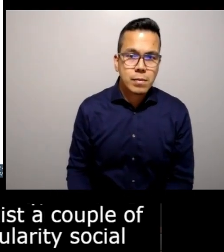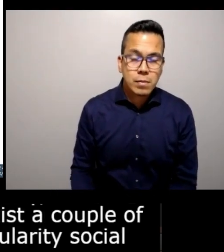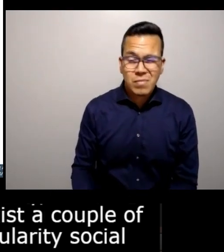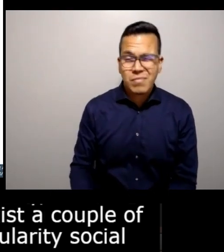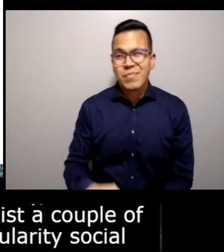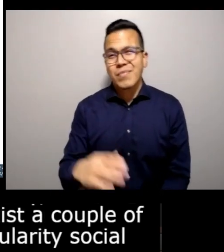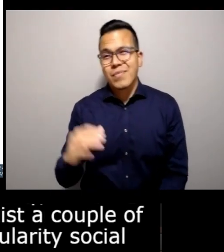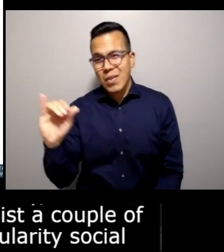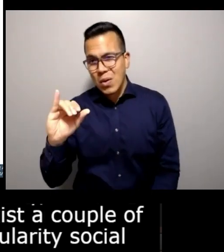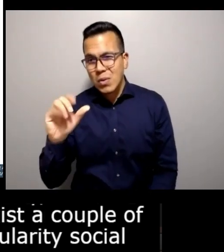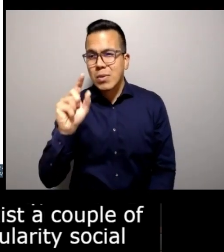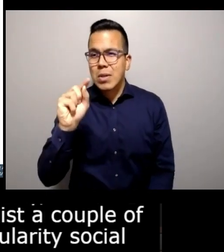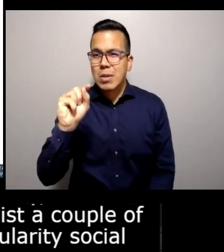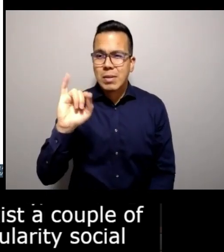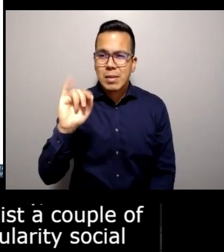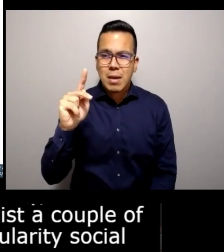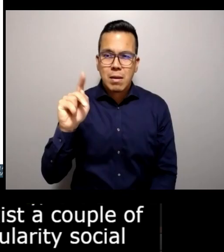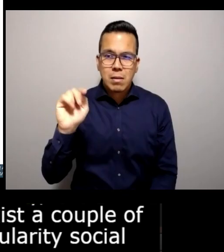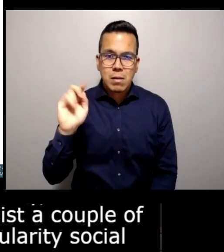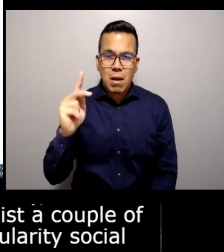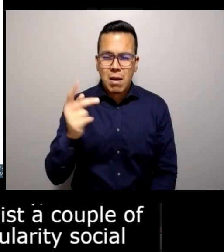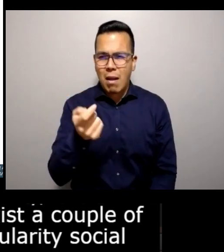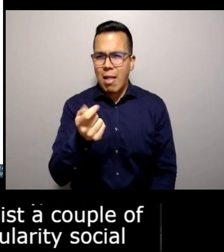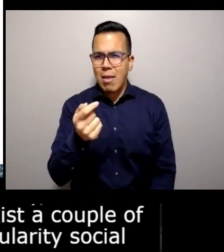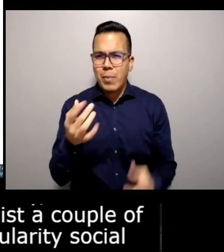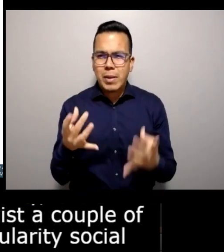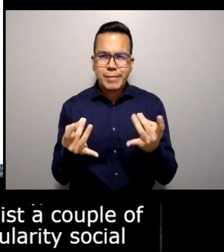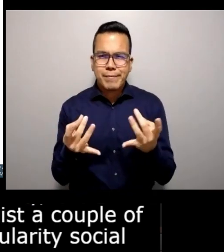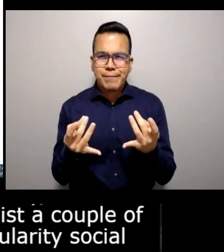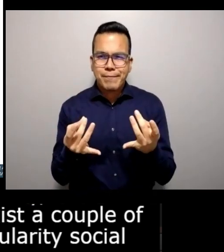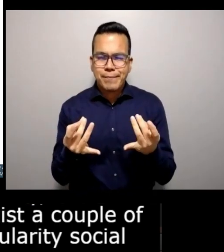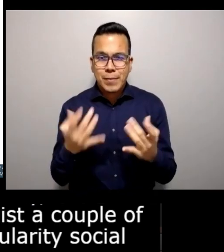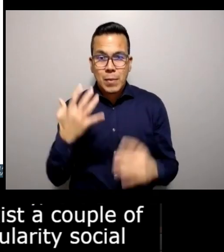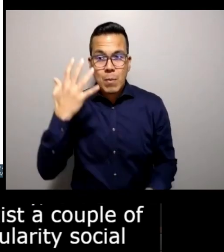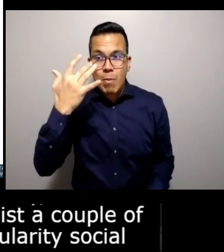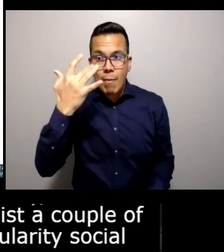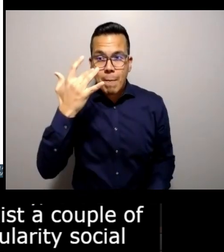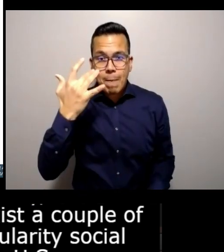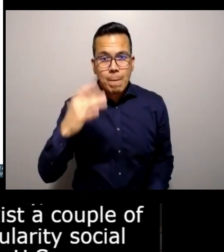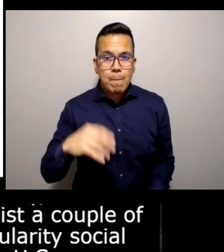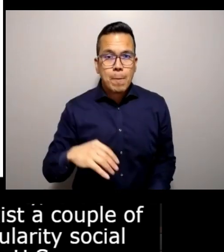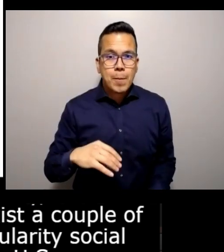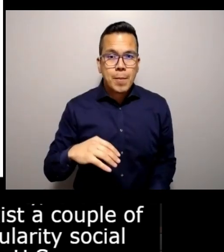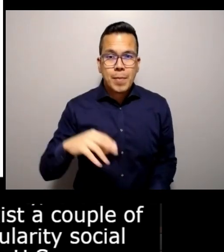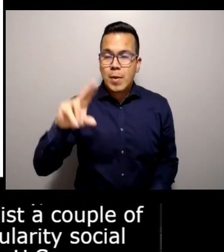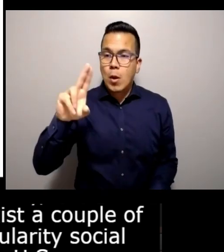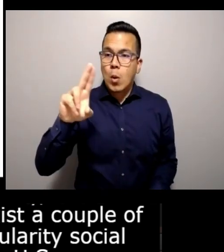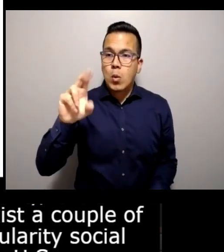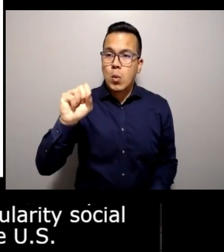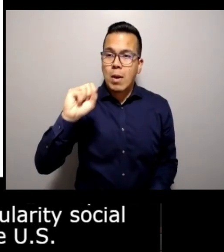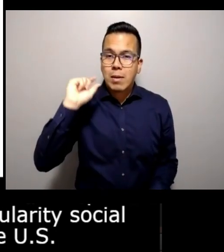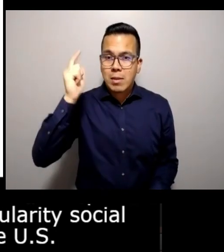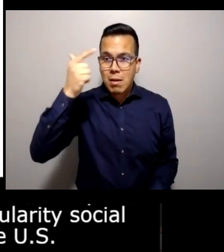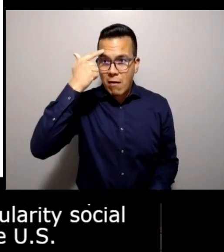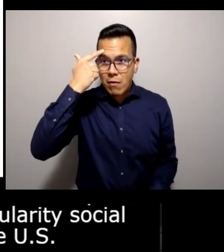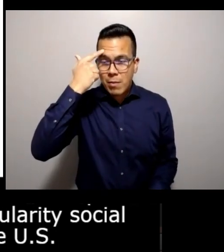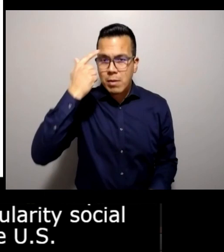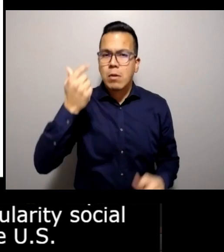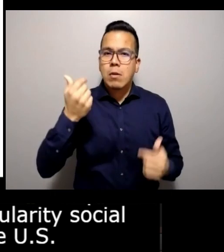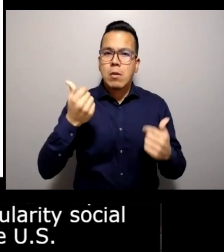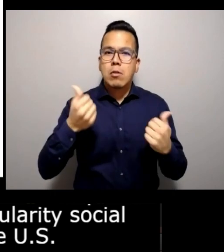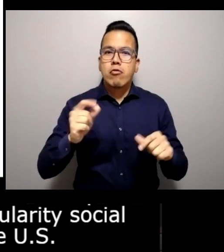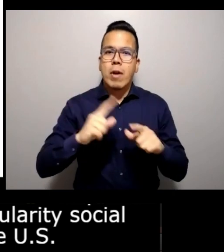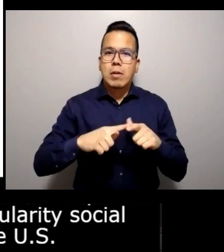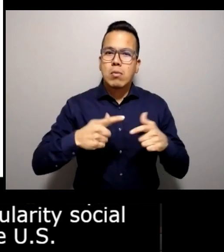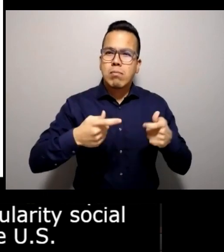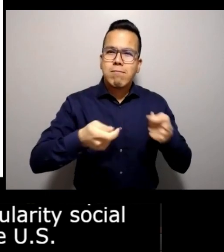controversial in that the U.S. government has dictated that part of it in the